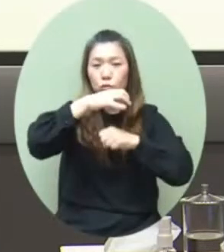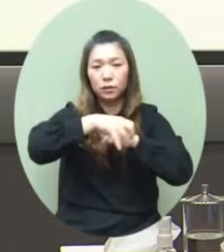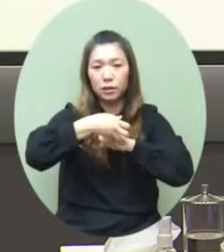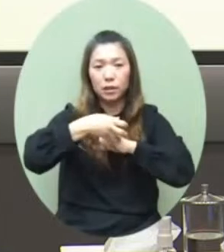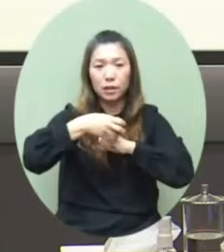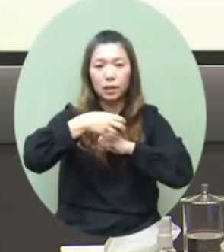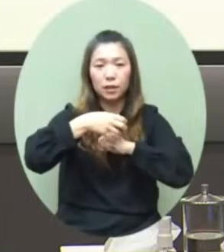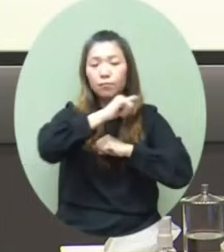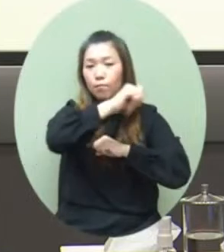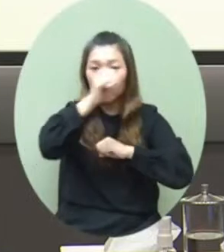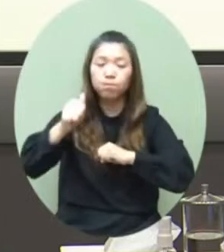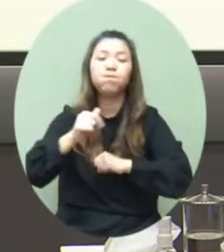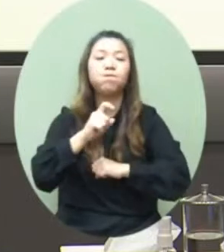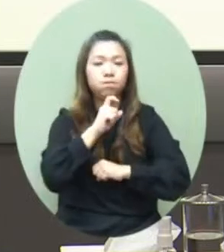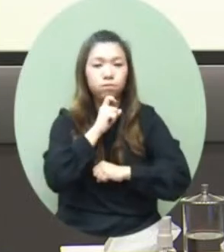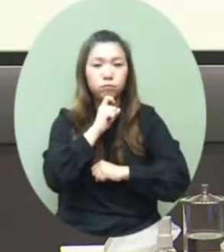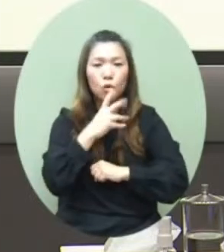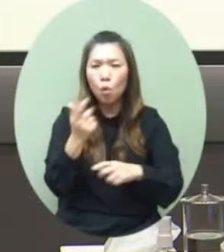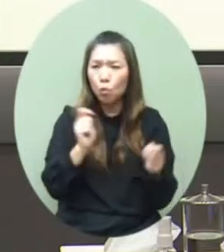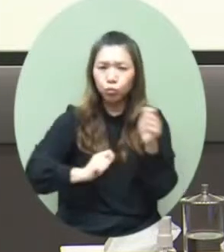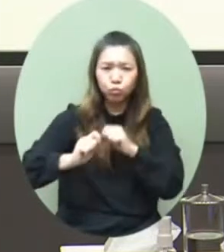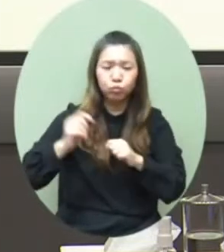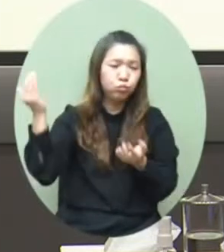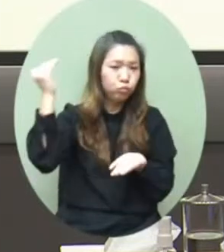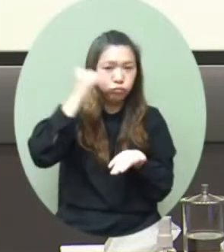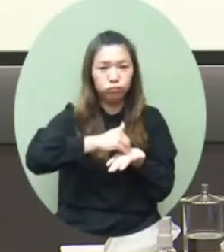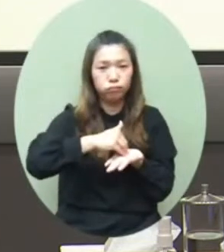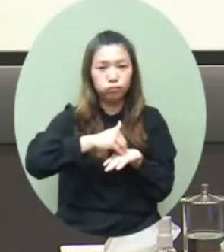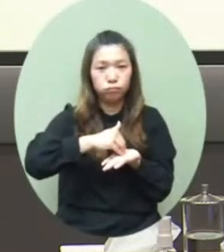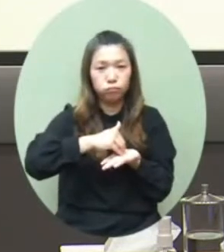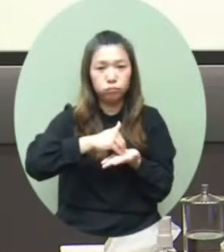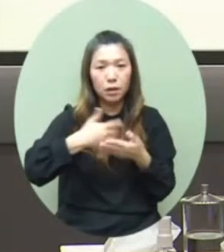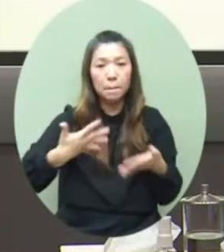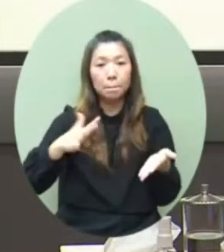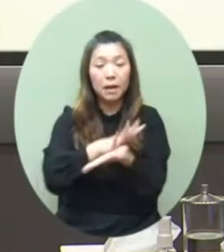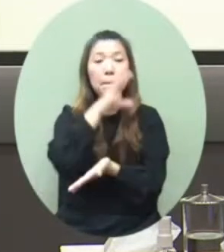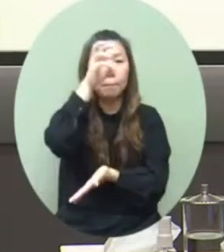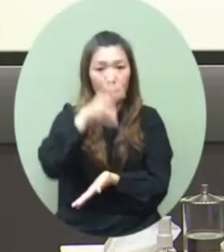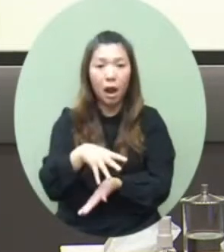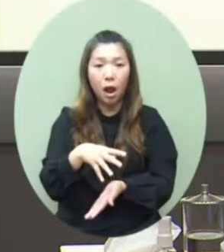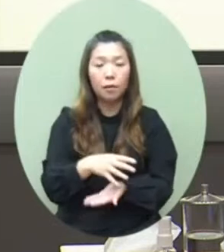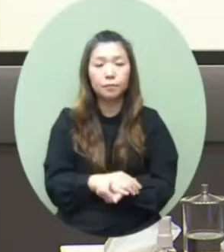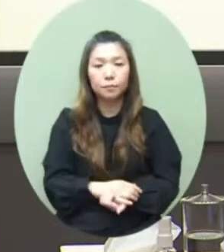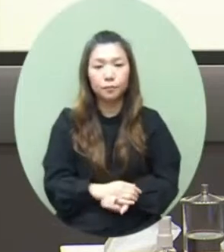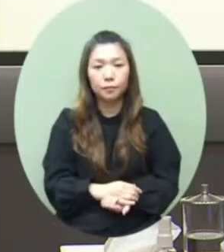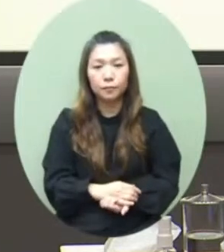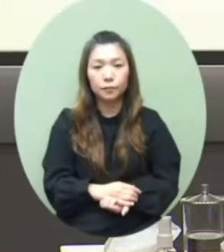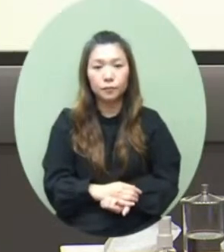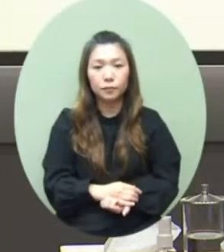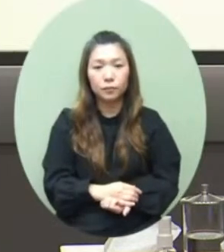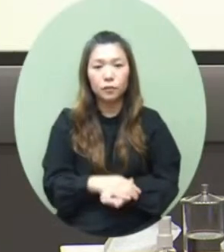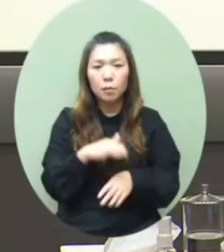And then we also have an international or global cuisine